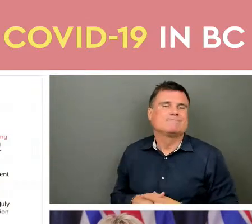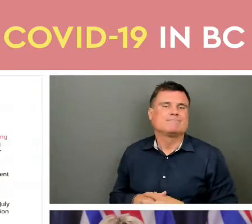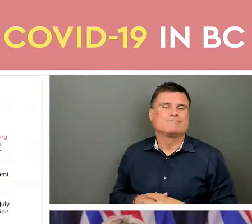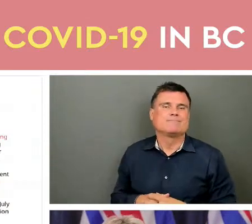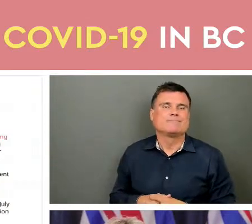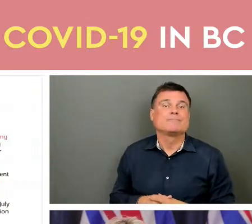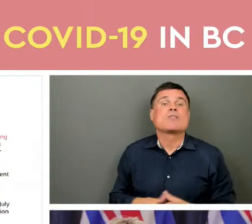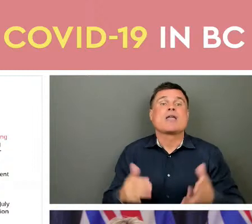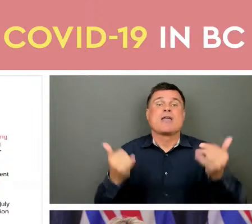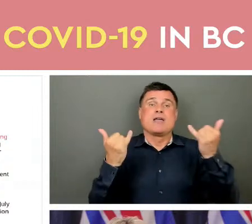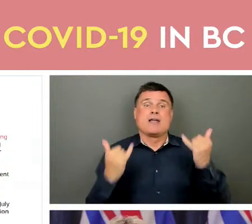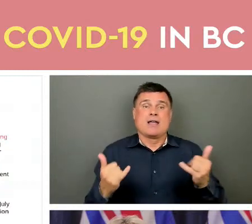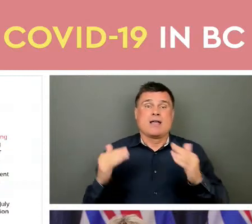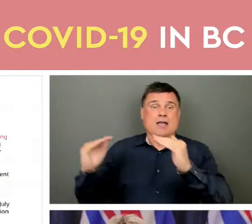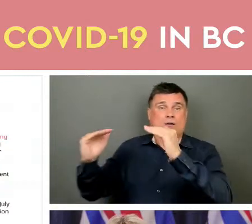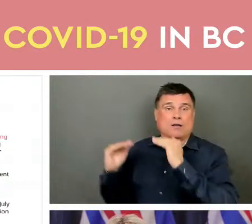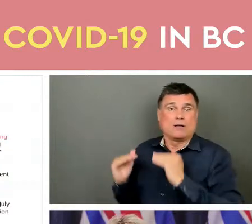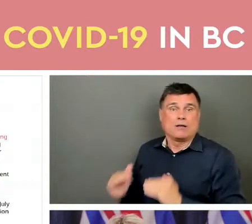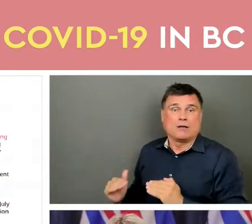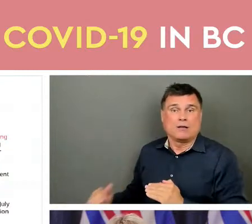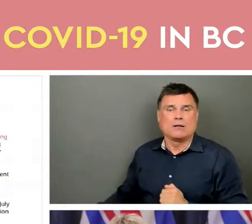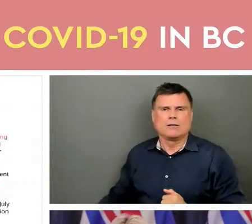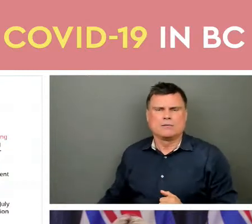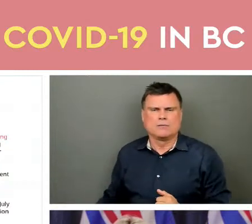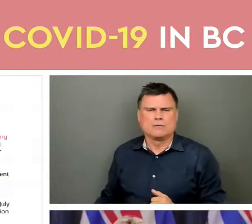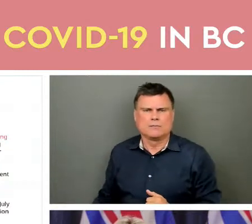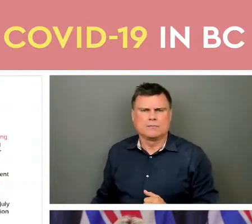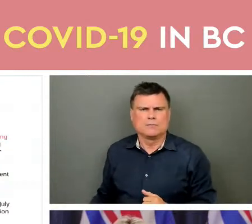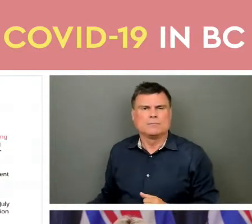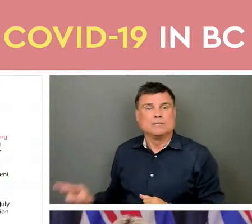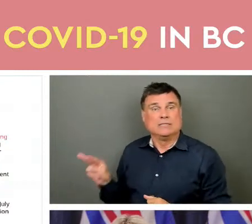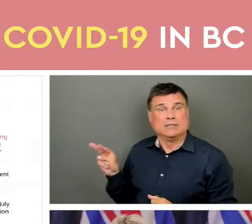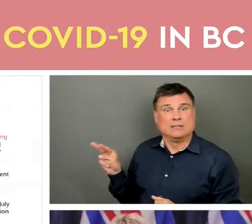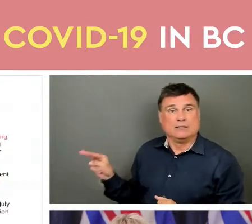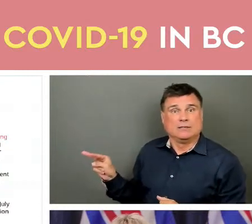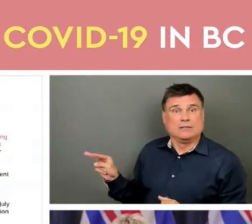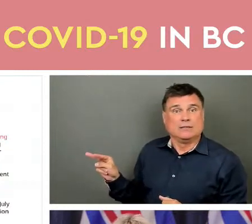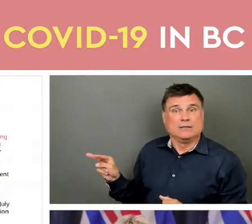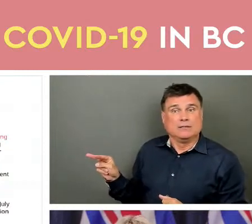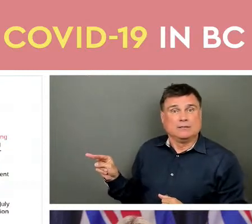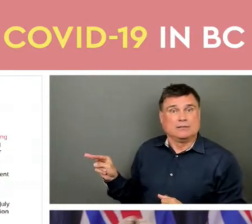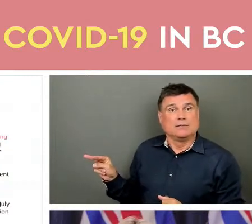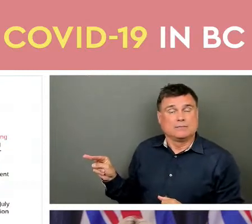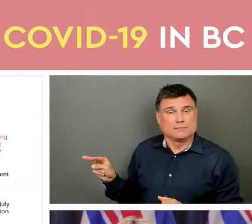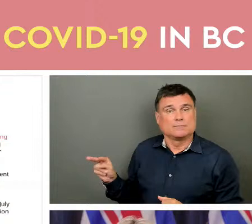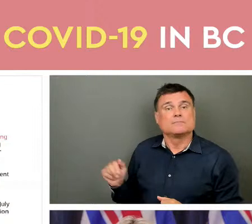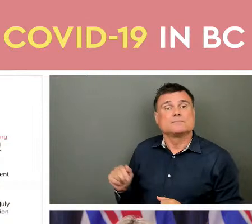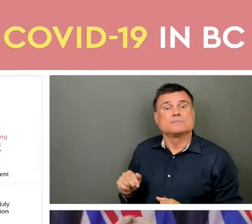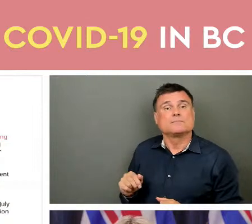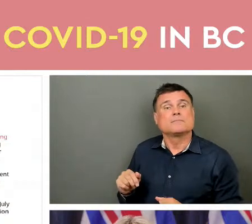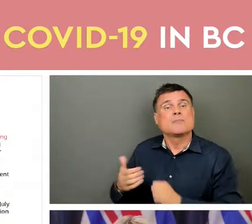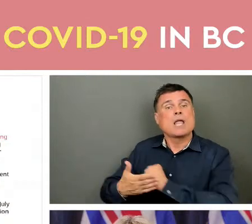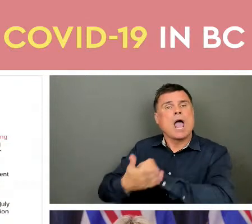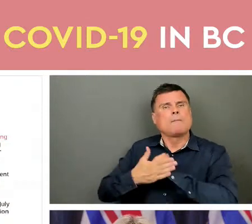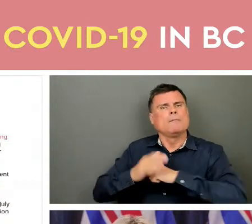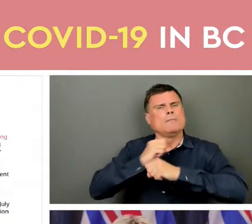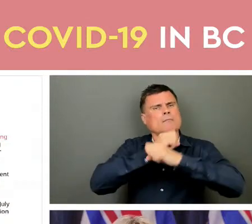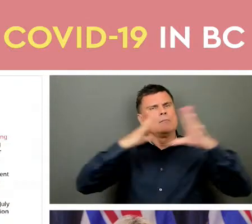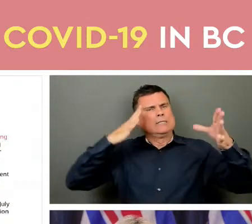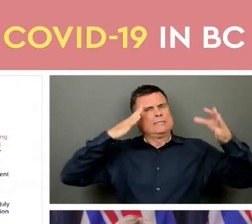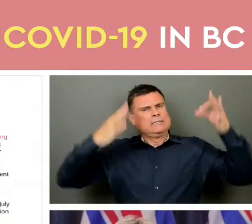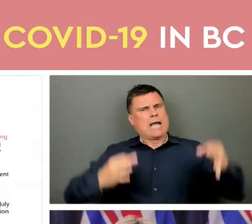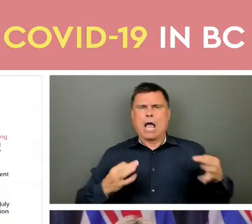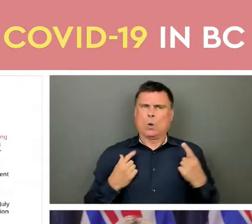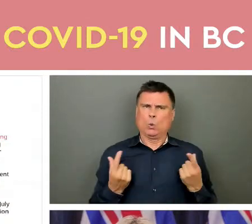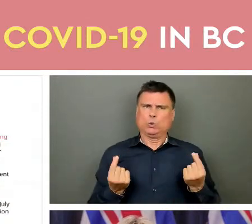develop the next models to help us understand where we are now and to inform the decision making as we go into this